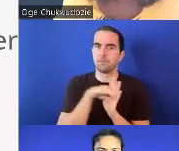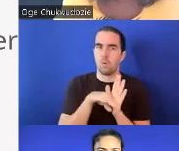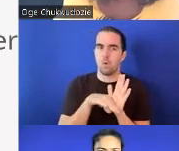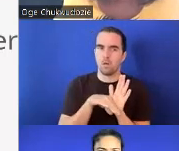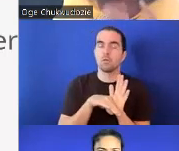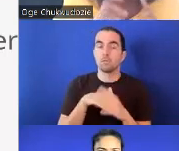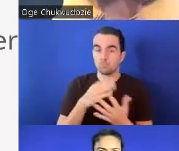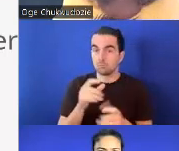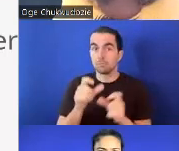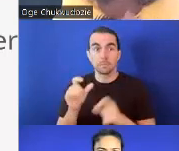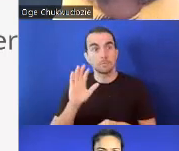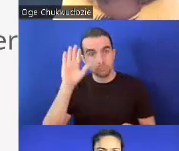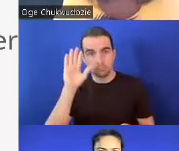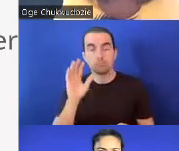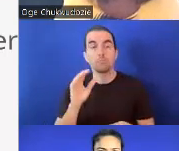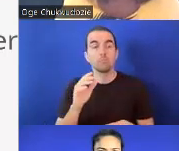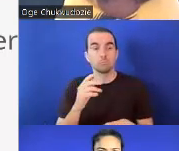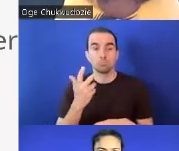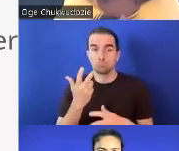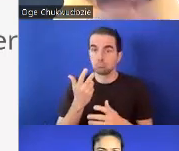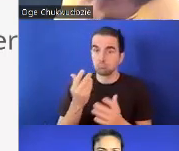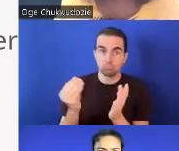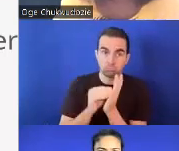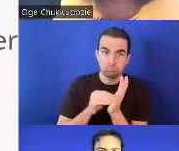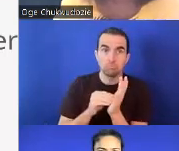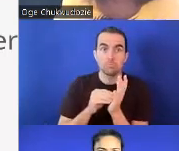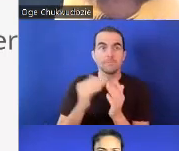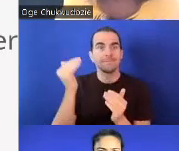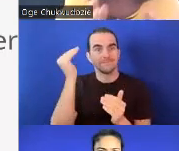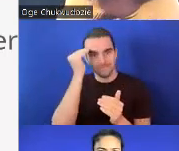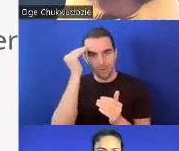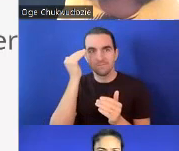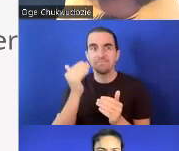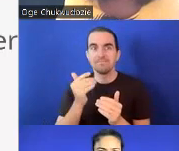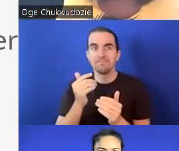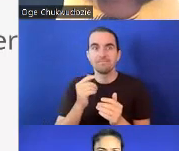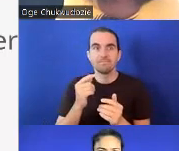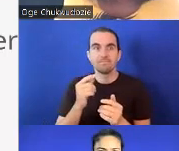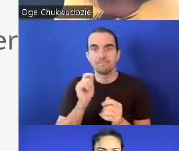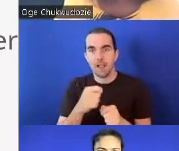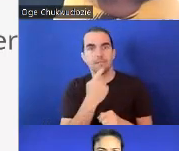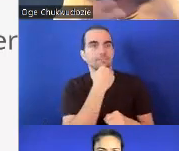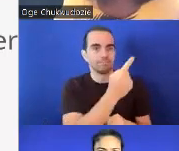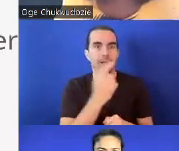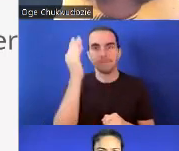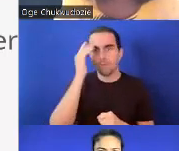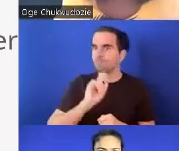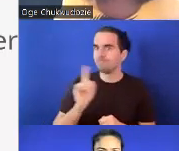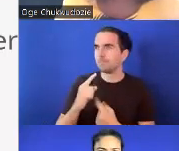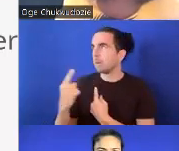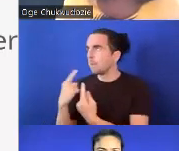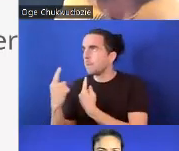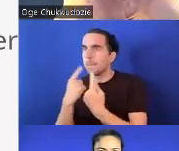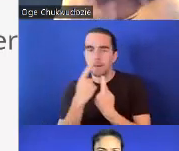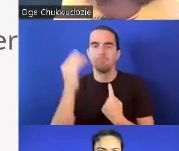other people. Regularly ask different groups if the CFM is fit for purpose, you know, especially if the